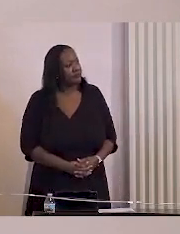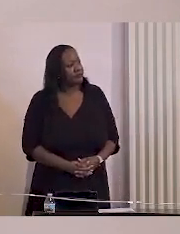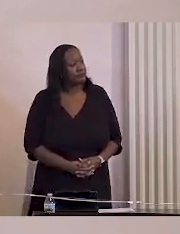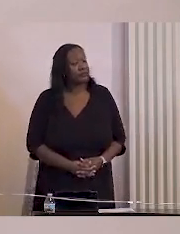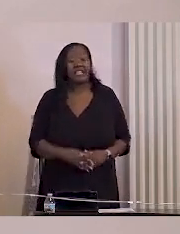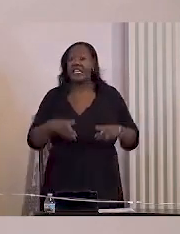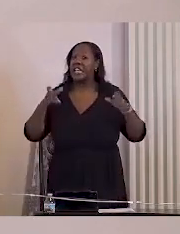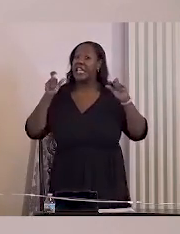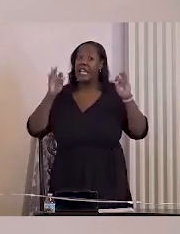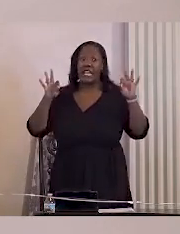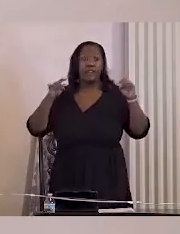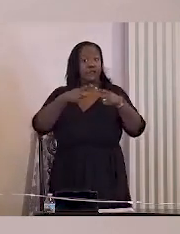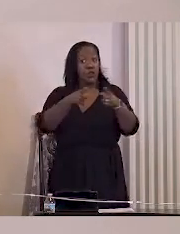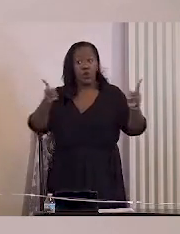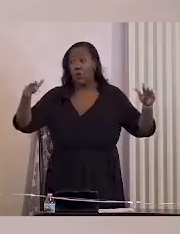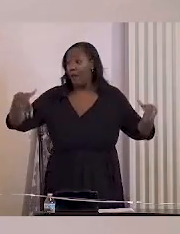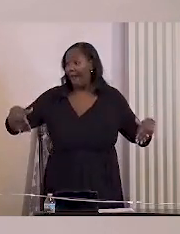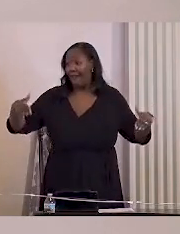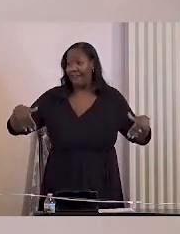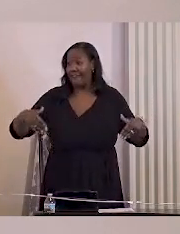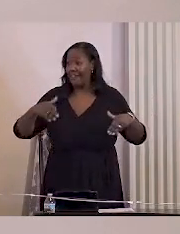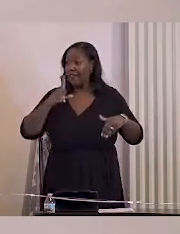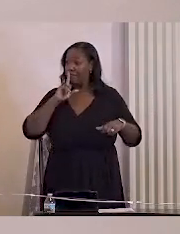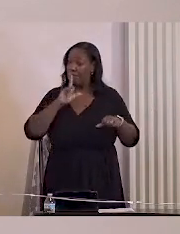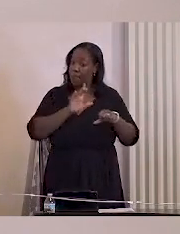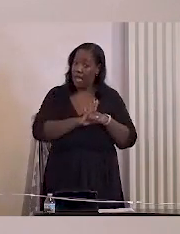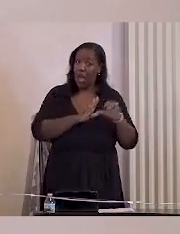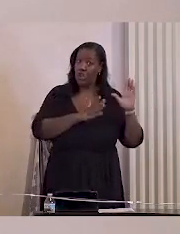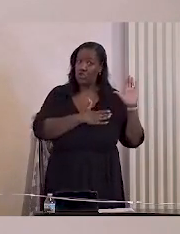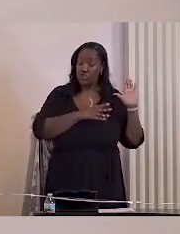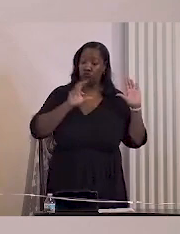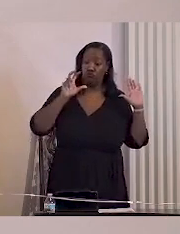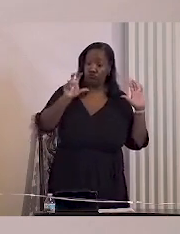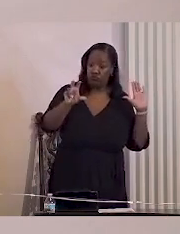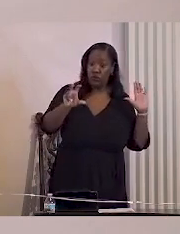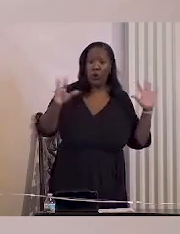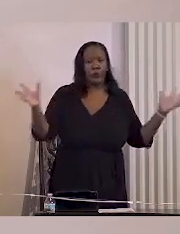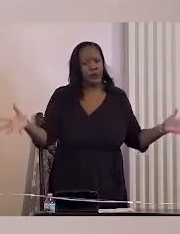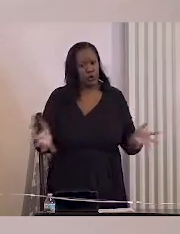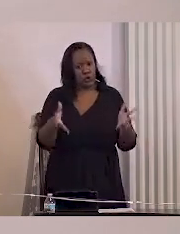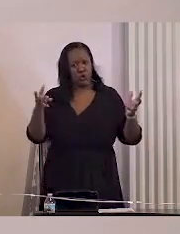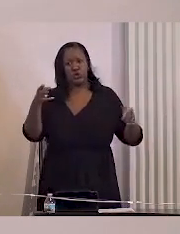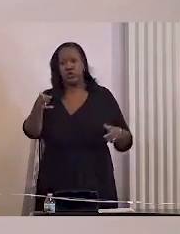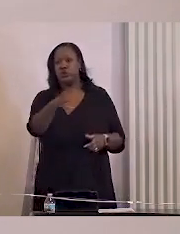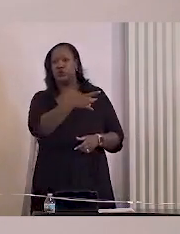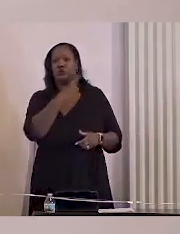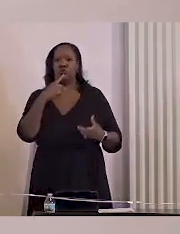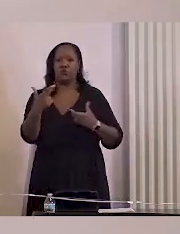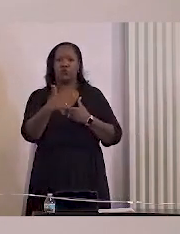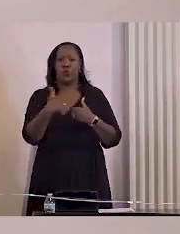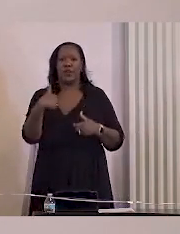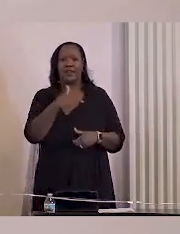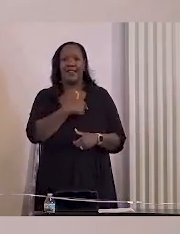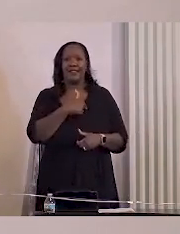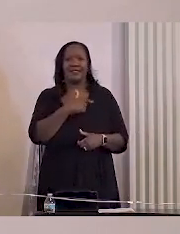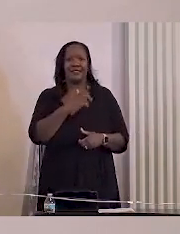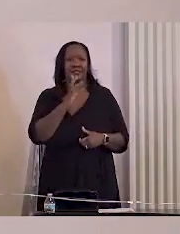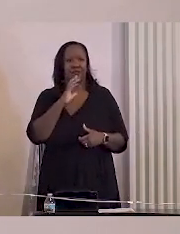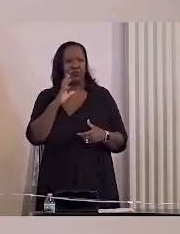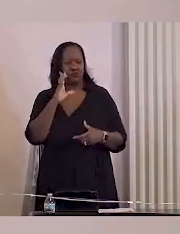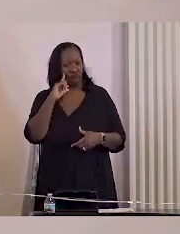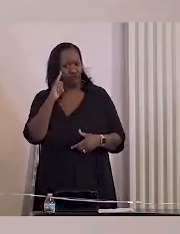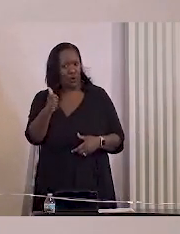if you have not already pledged, we urge you to join us in making your own generous pledges to the Hope Rises